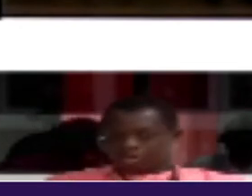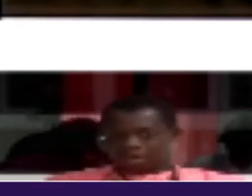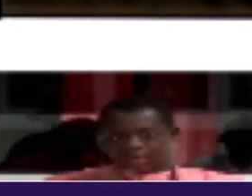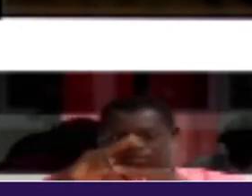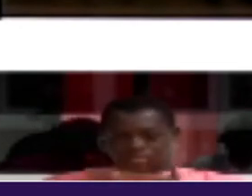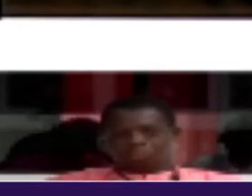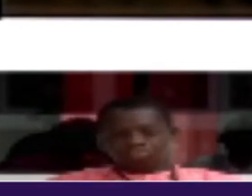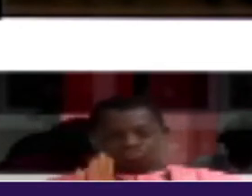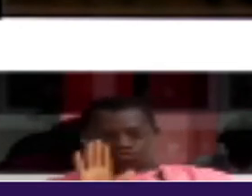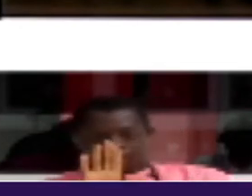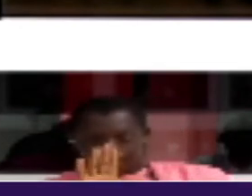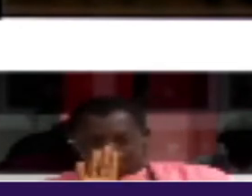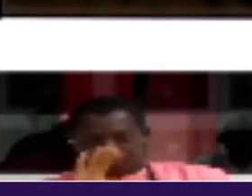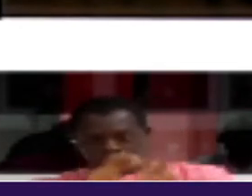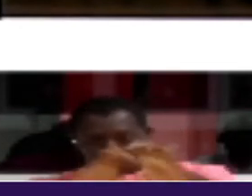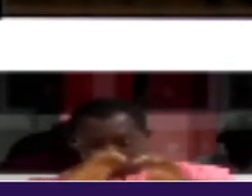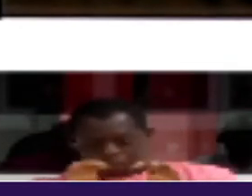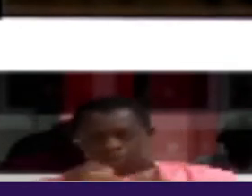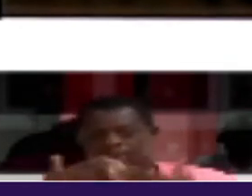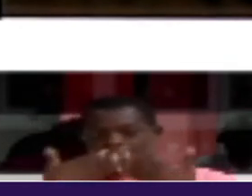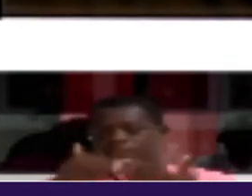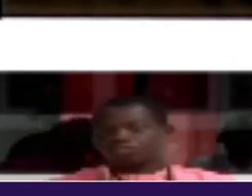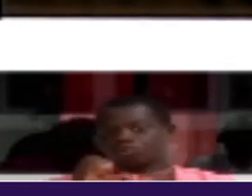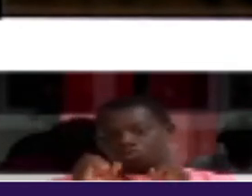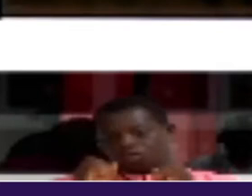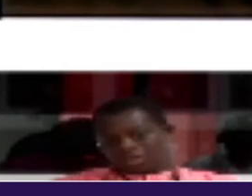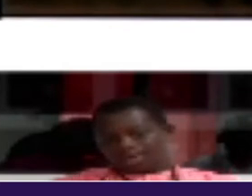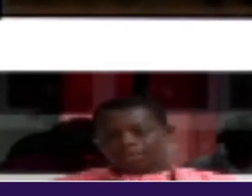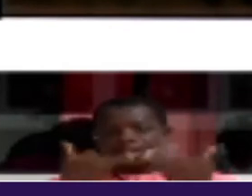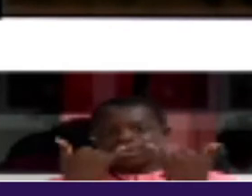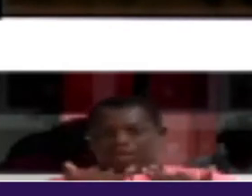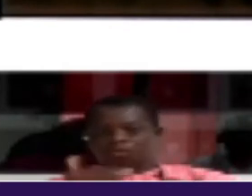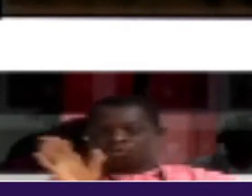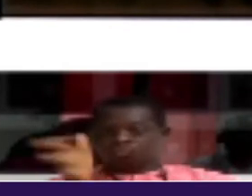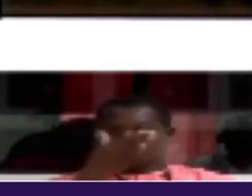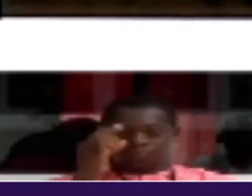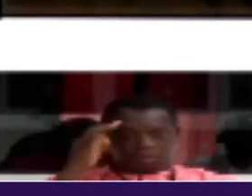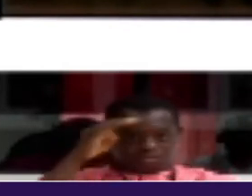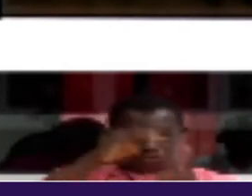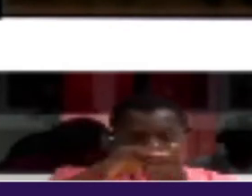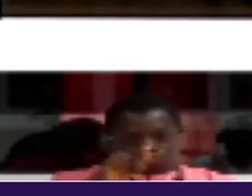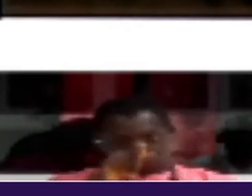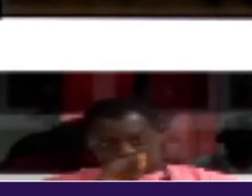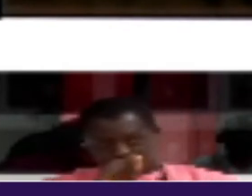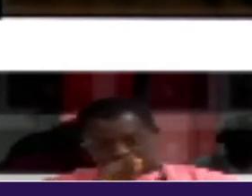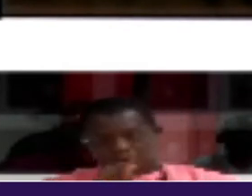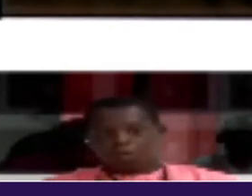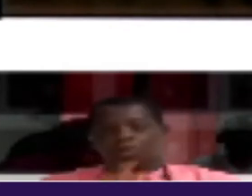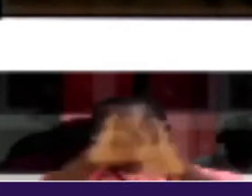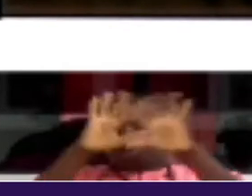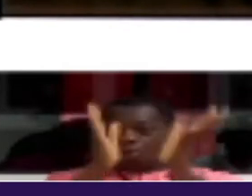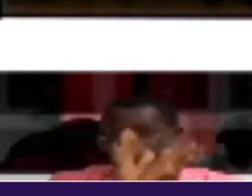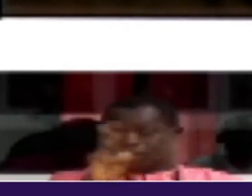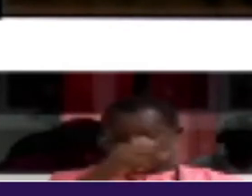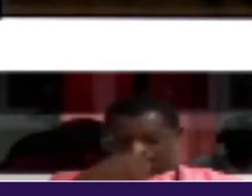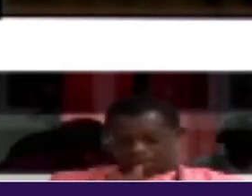then he stop his conversation and tell me, okay, now we are going from mission, but you, all I want you to do